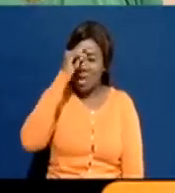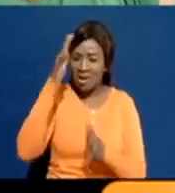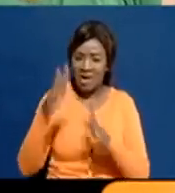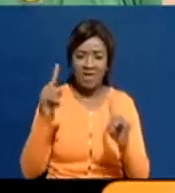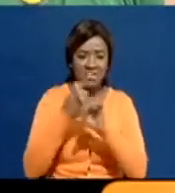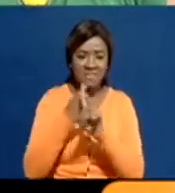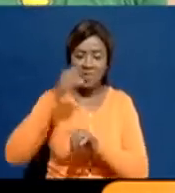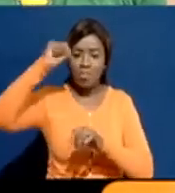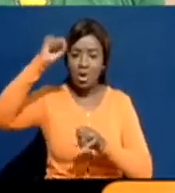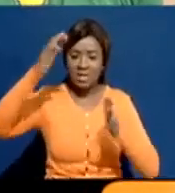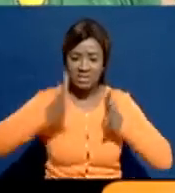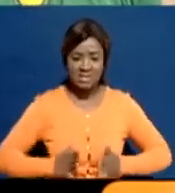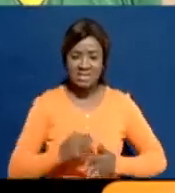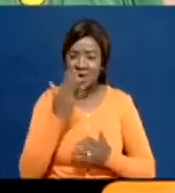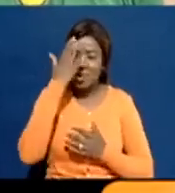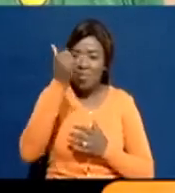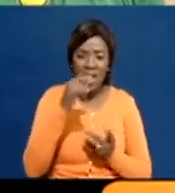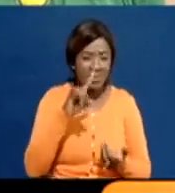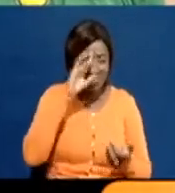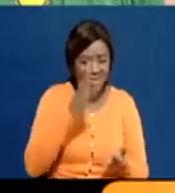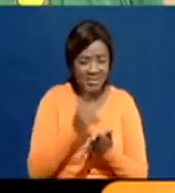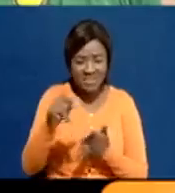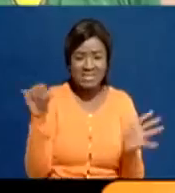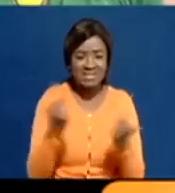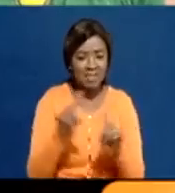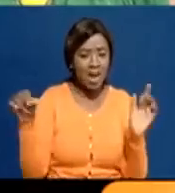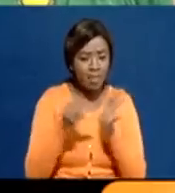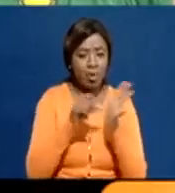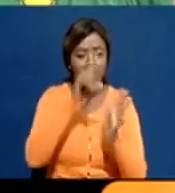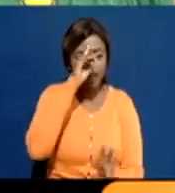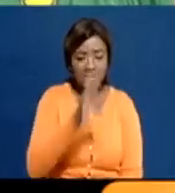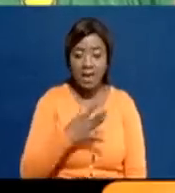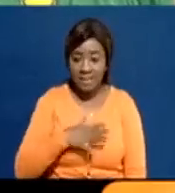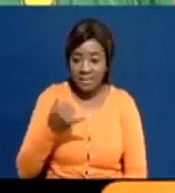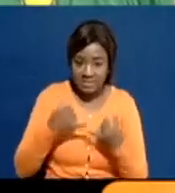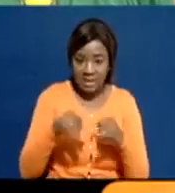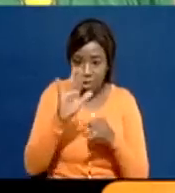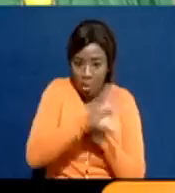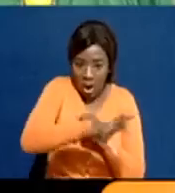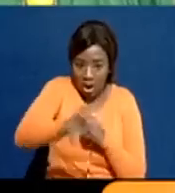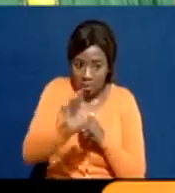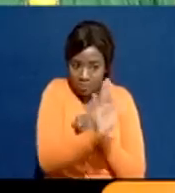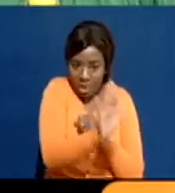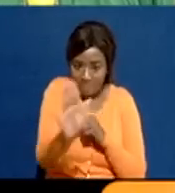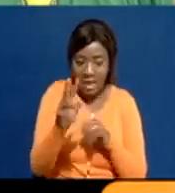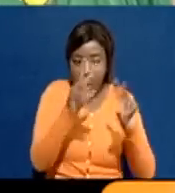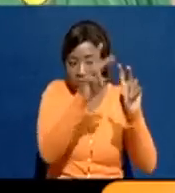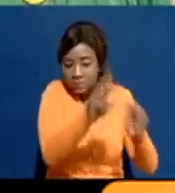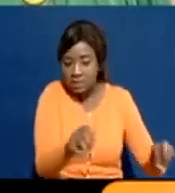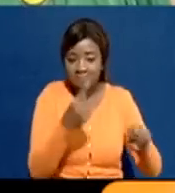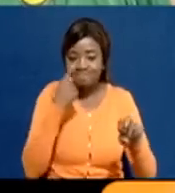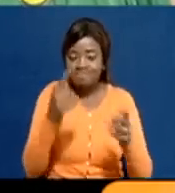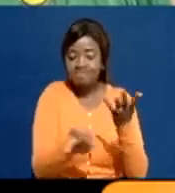or political leaders from across, I say, you know, just try and take a roll call around your county. How many